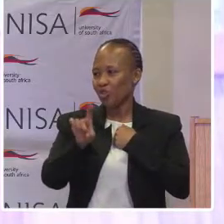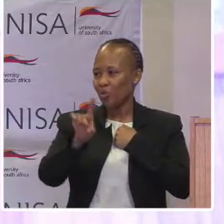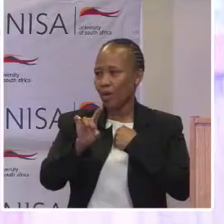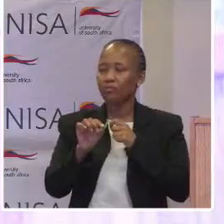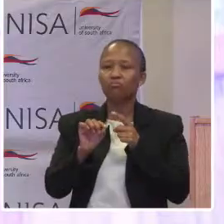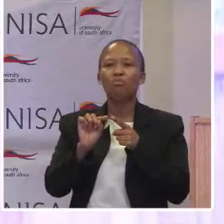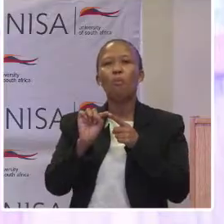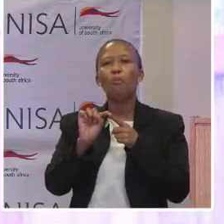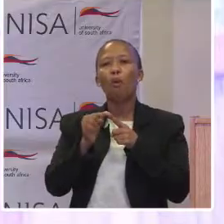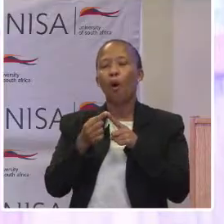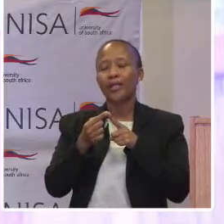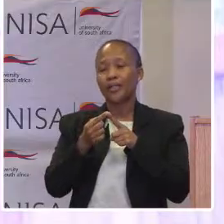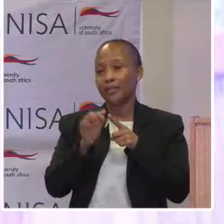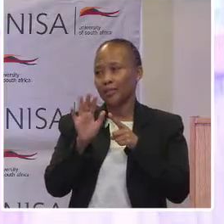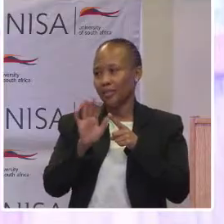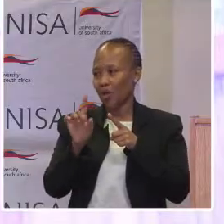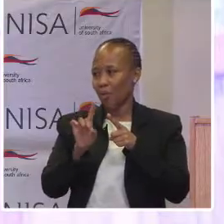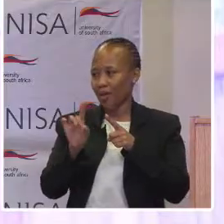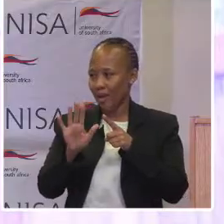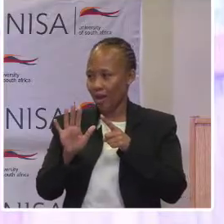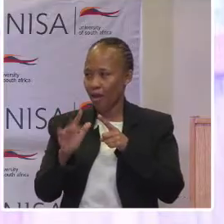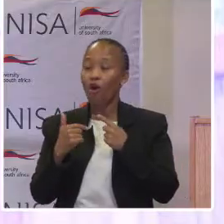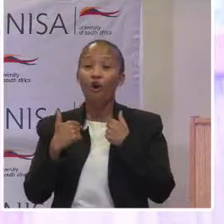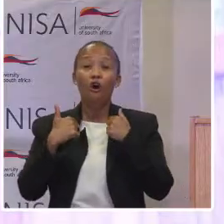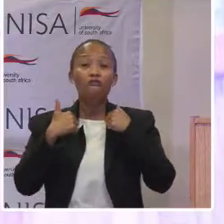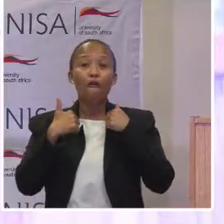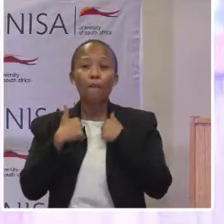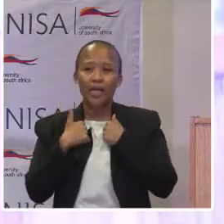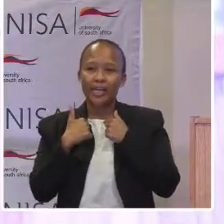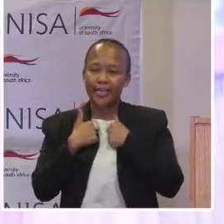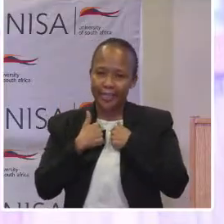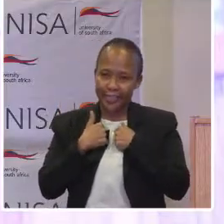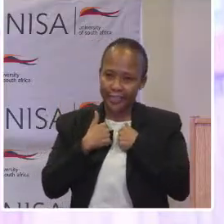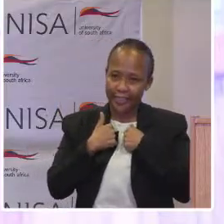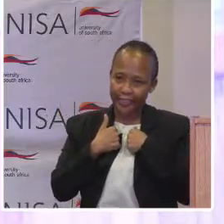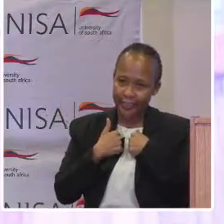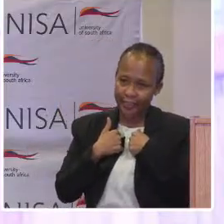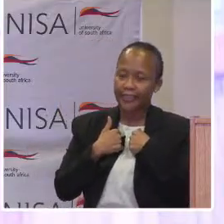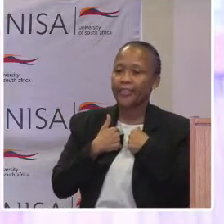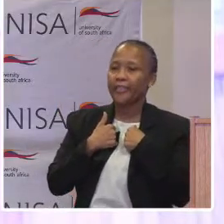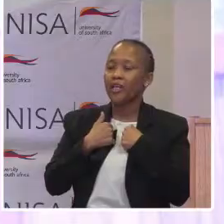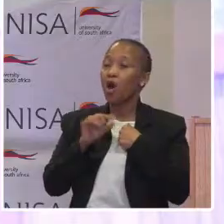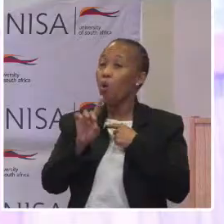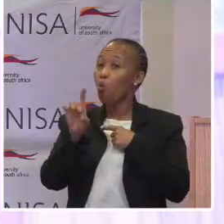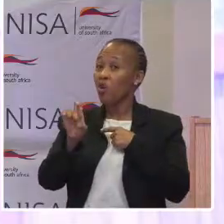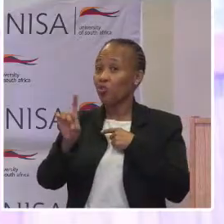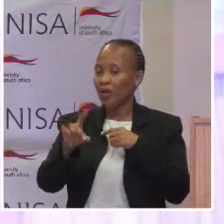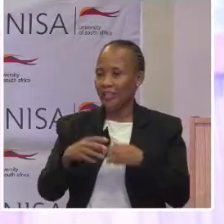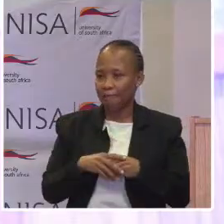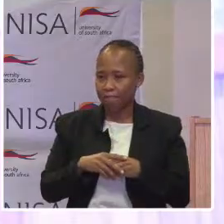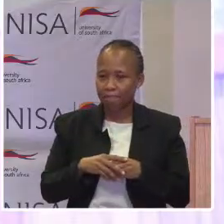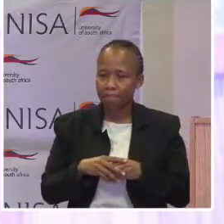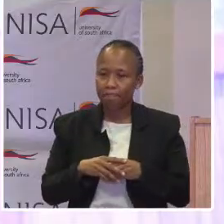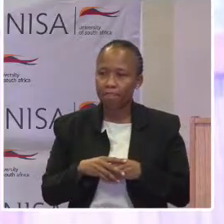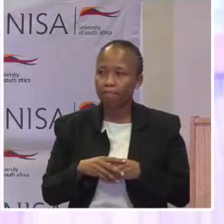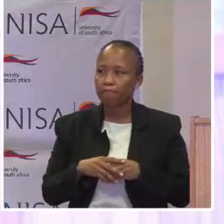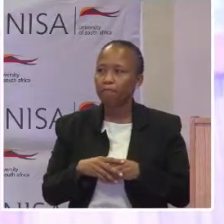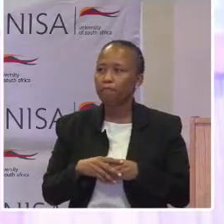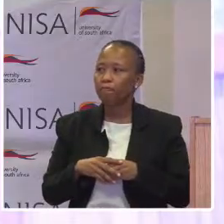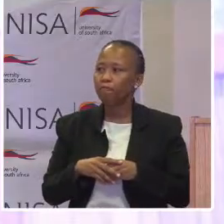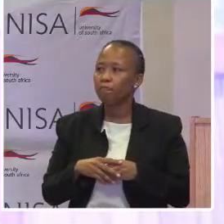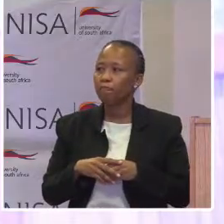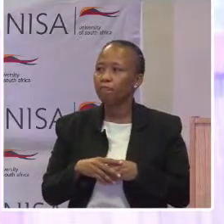Prof, which always is a bone of contention for me, at least, because it shows how,